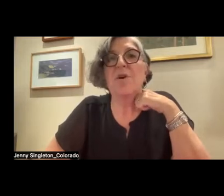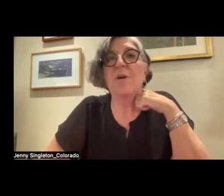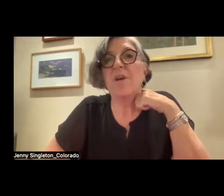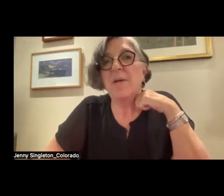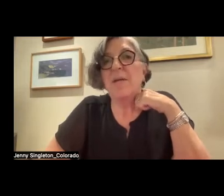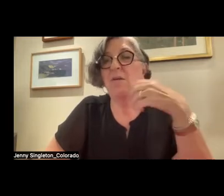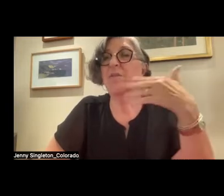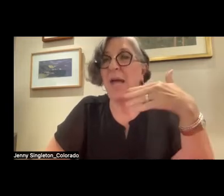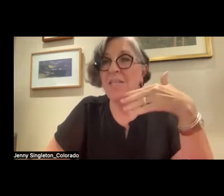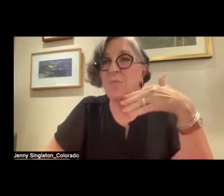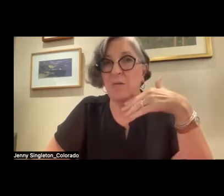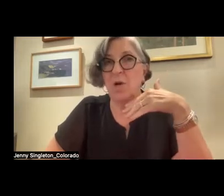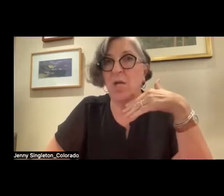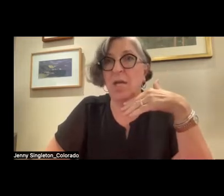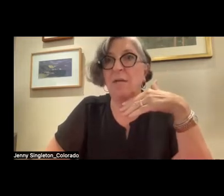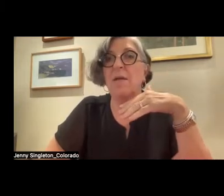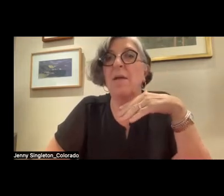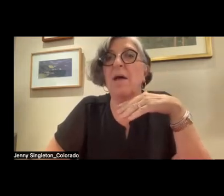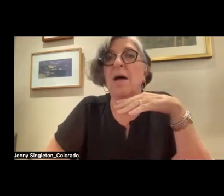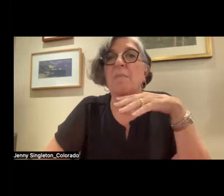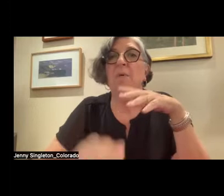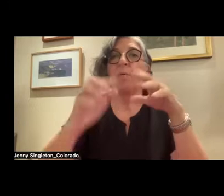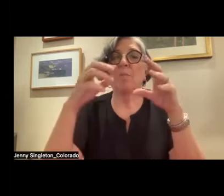So verb agreement and also aspect marking